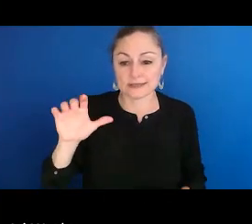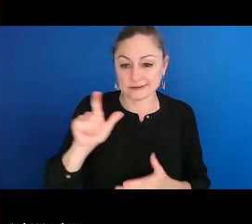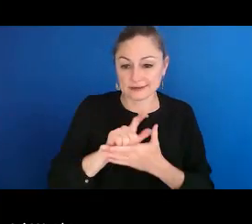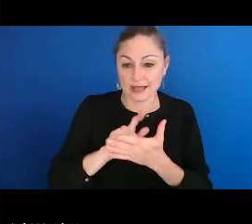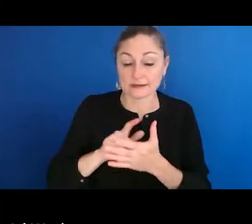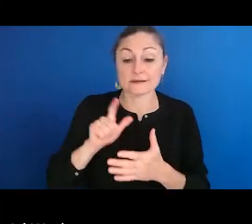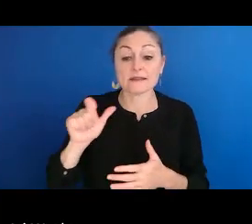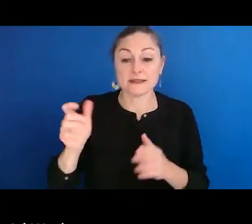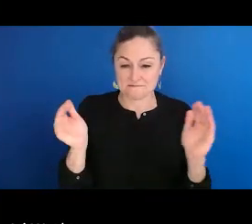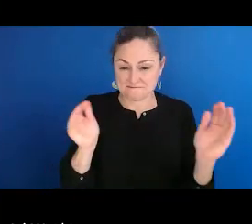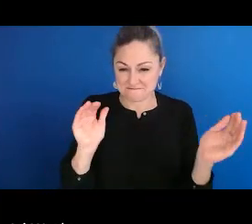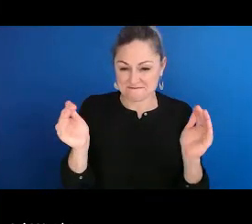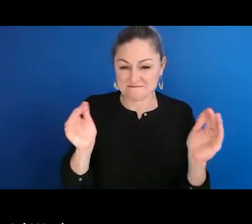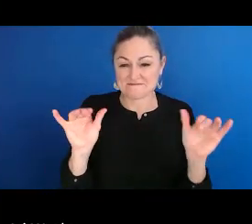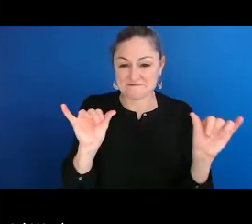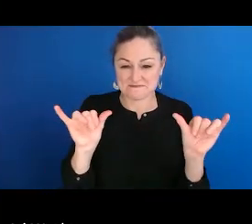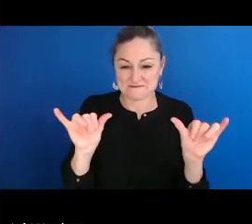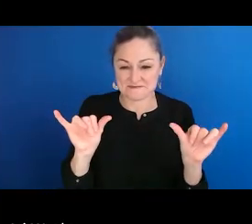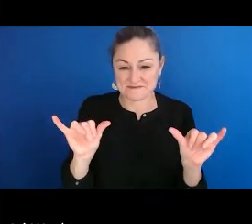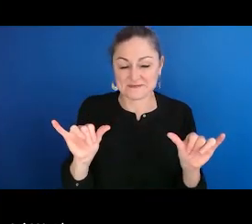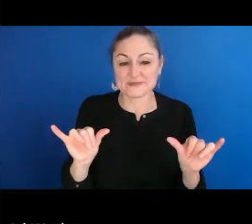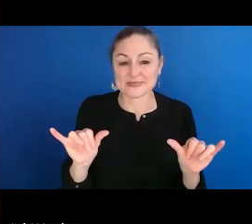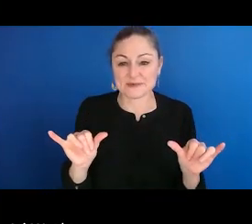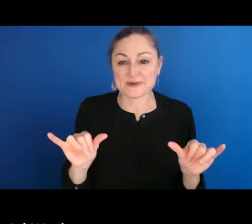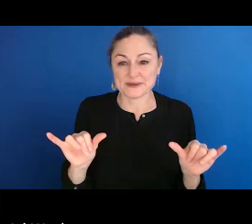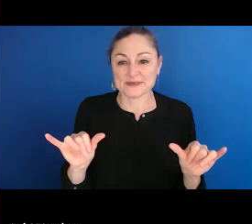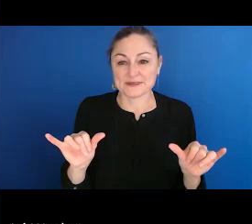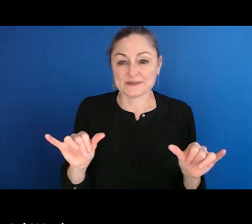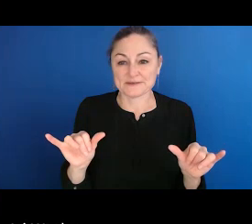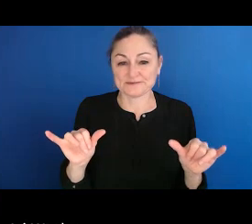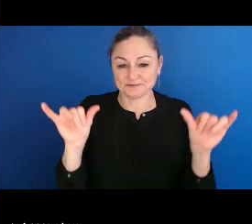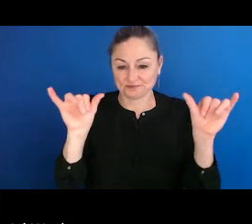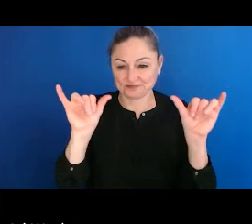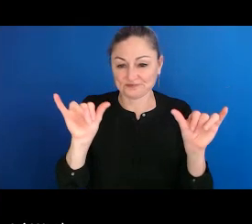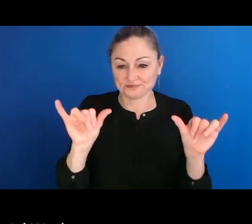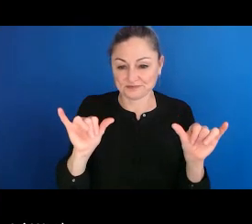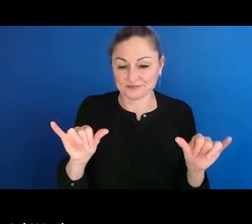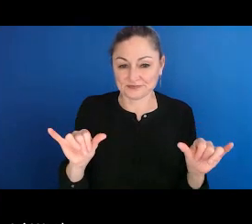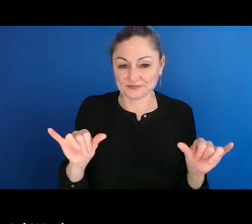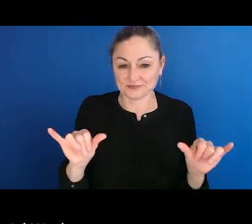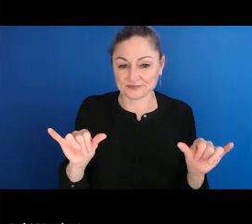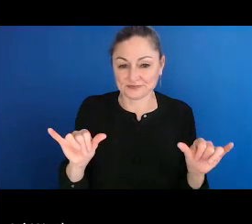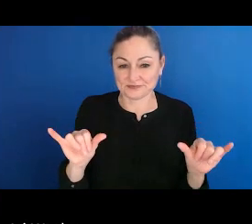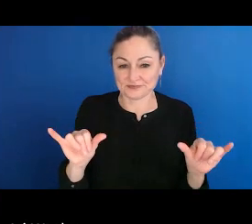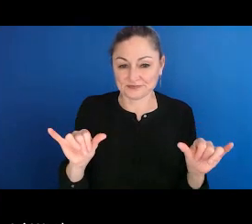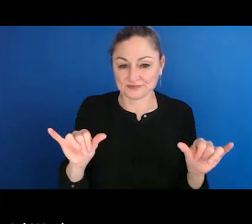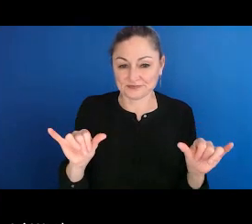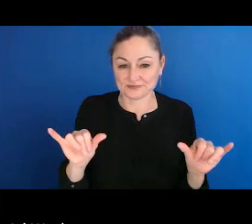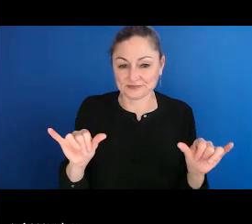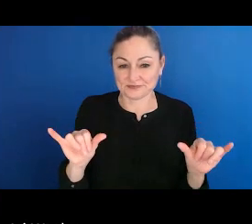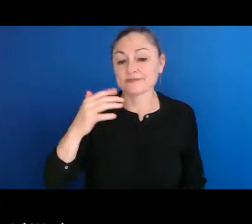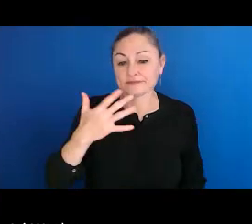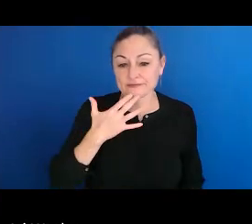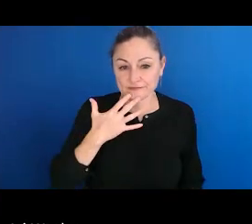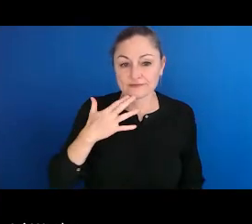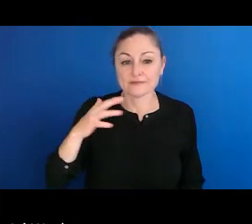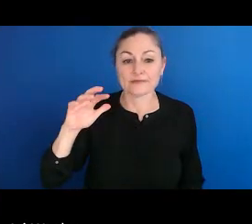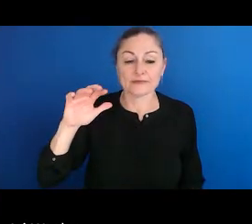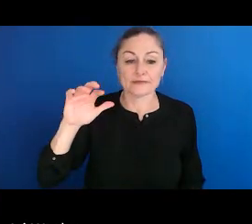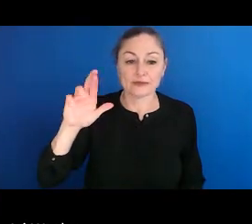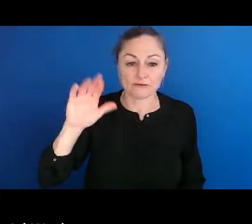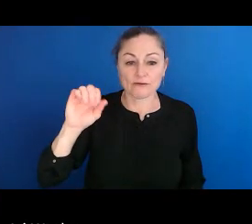mirrors the federal uh, protected classes. So we've got race, color, national origin,